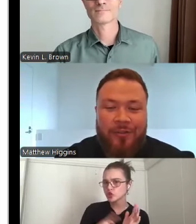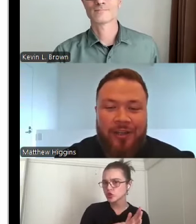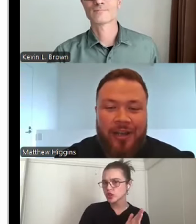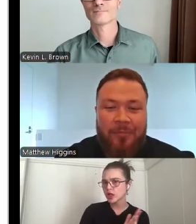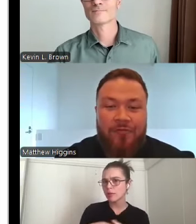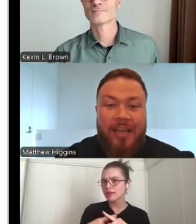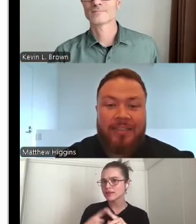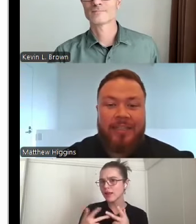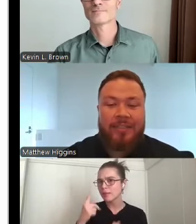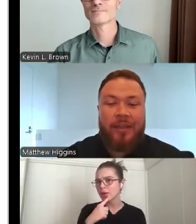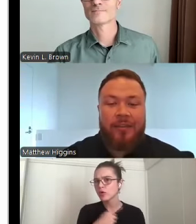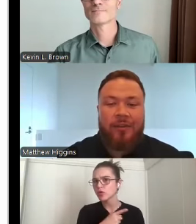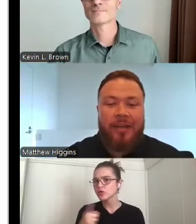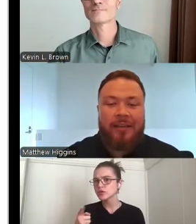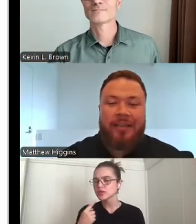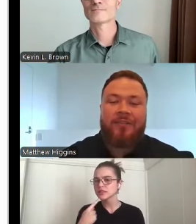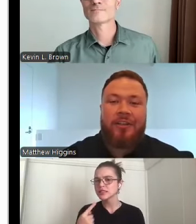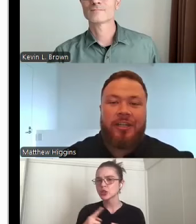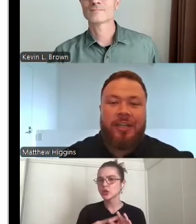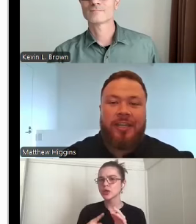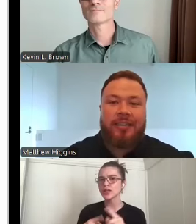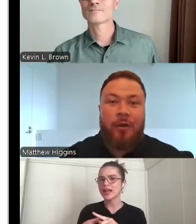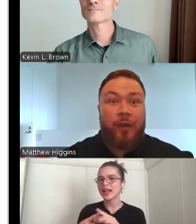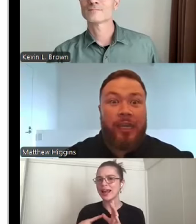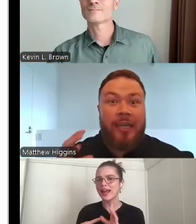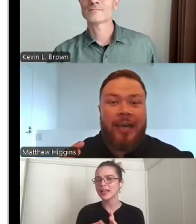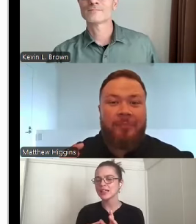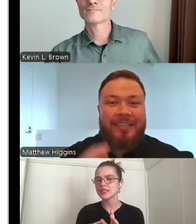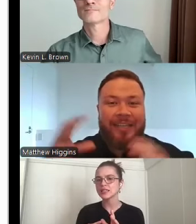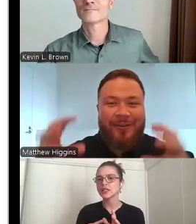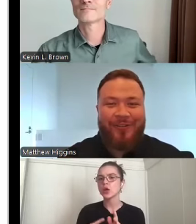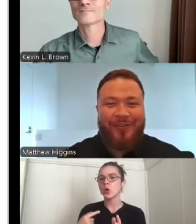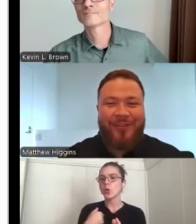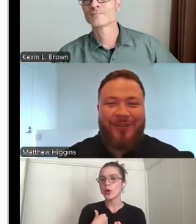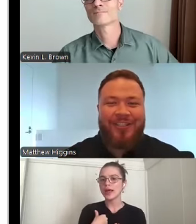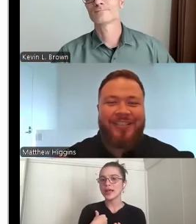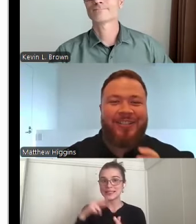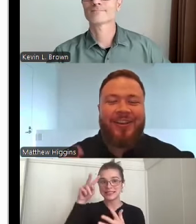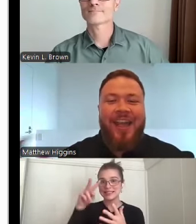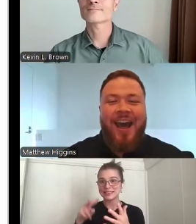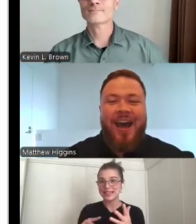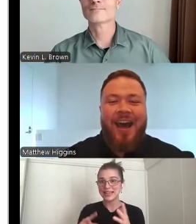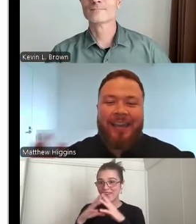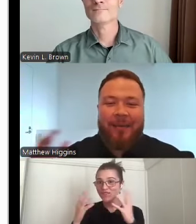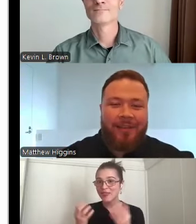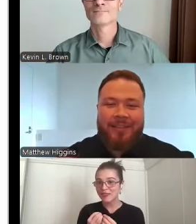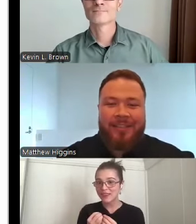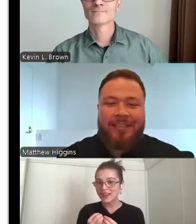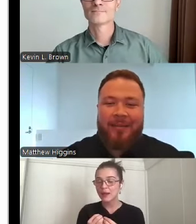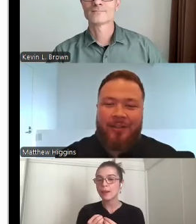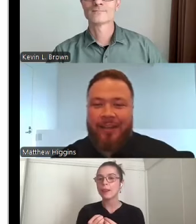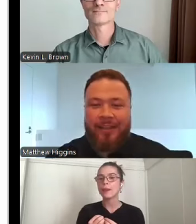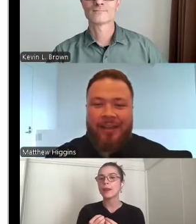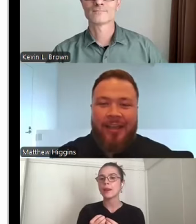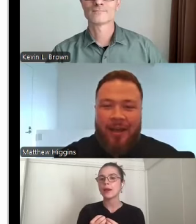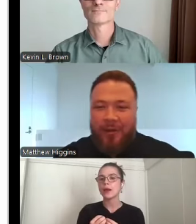who have also raised this. The way that the Q&A is functioning is that we are seeing all of your questions, and so I am, as you can see,